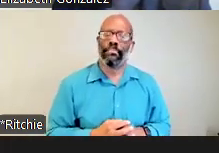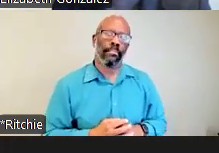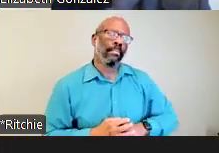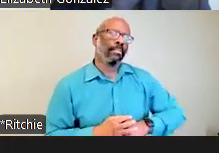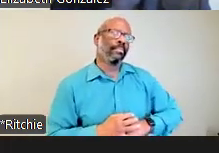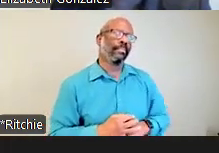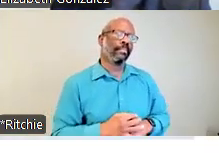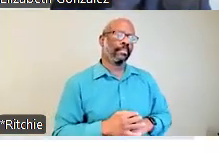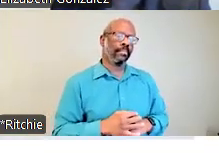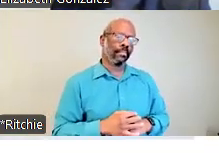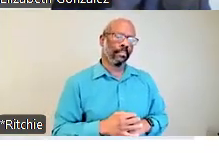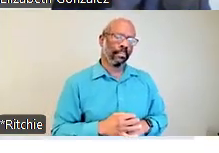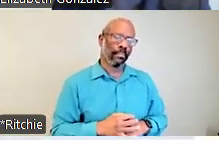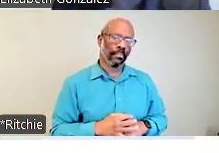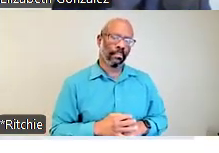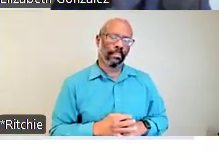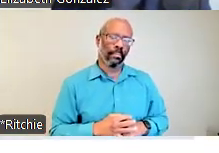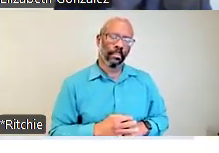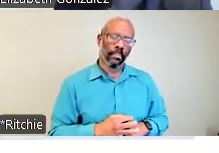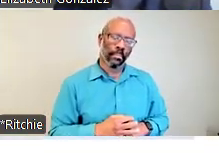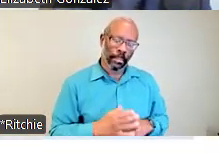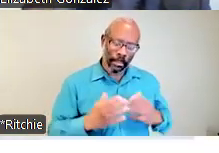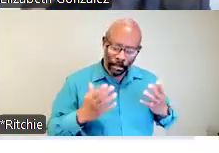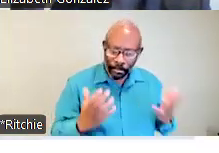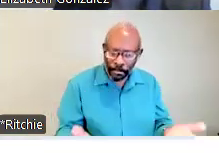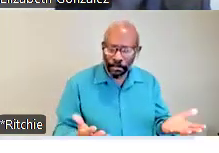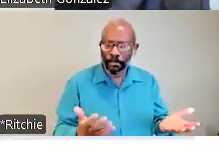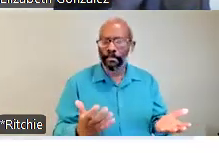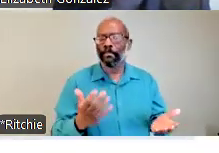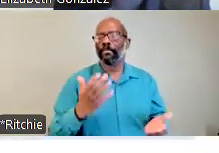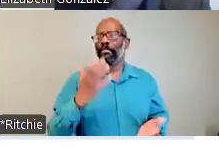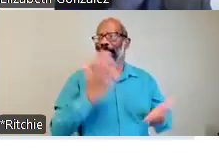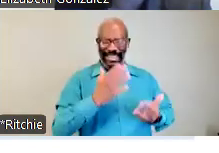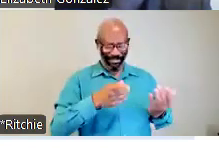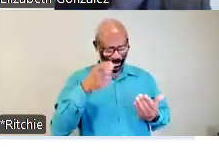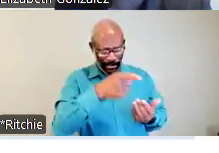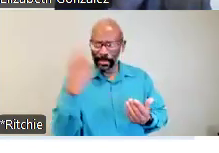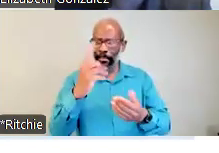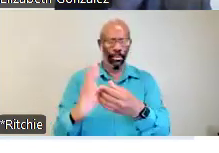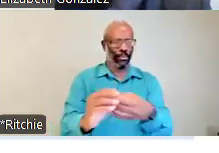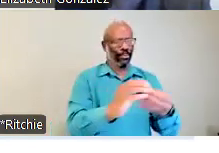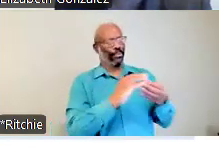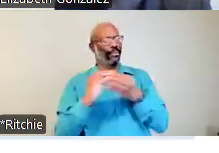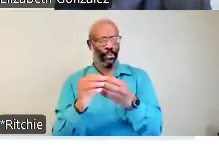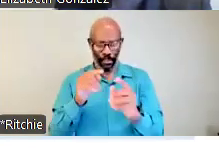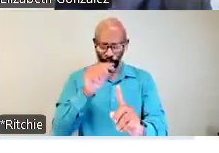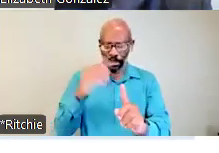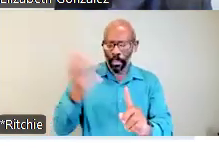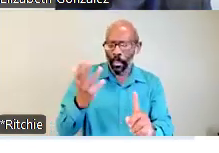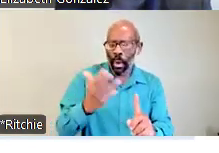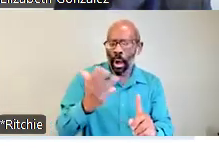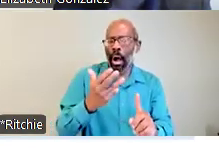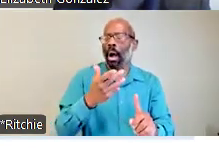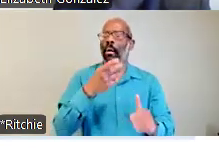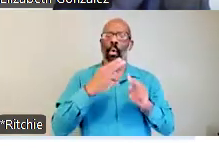You may have heard about banks offering disaster relief options,